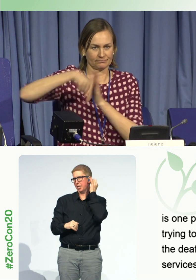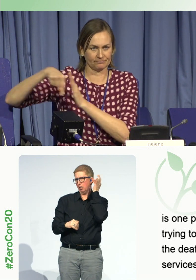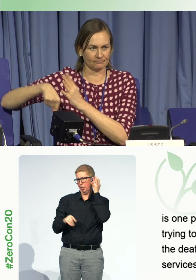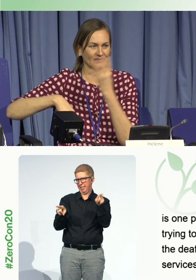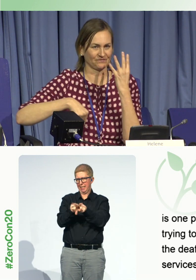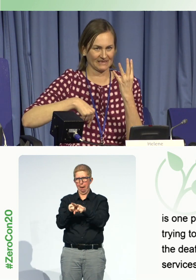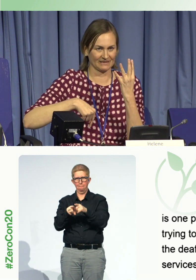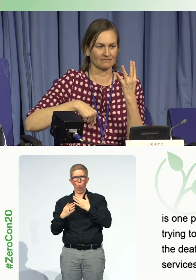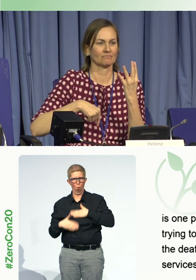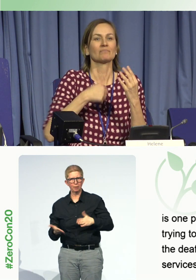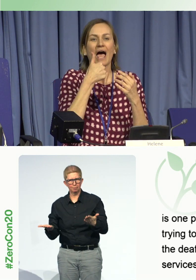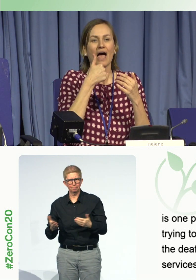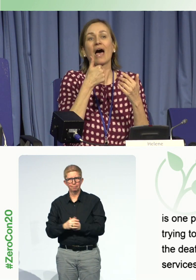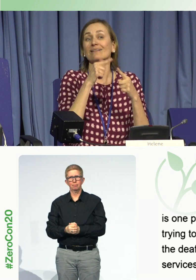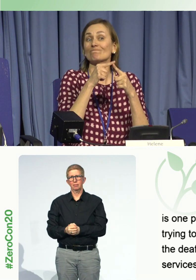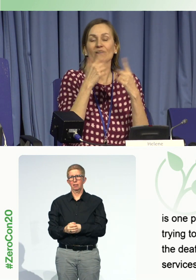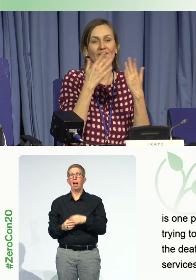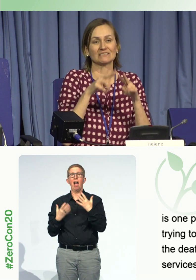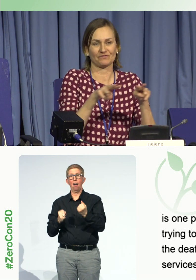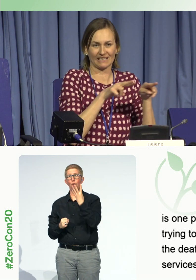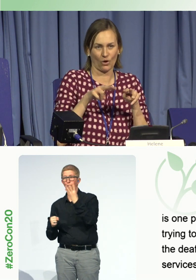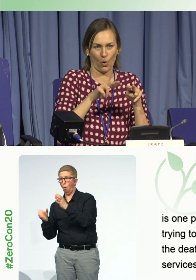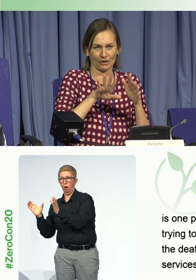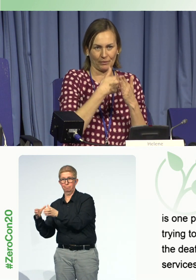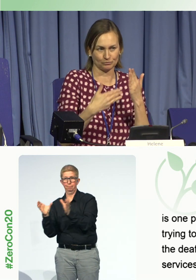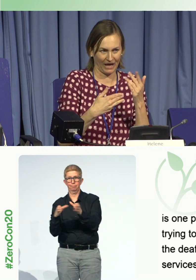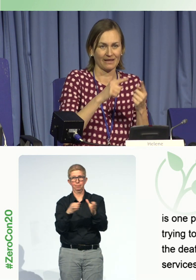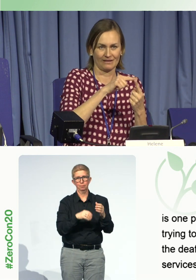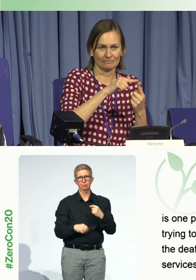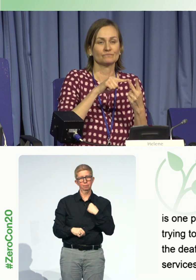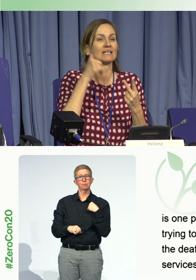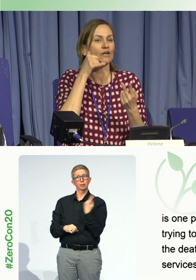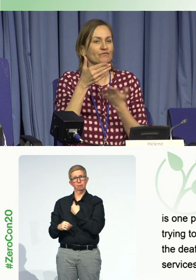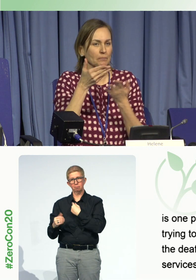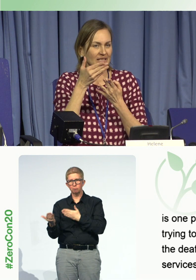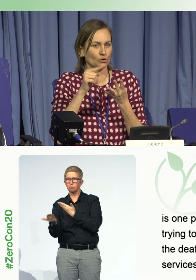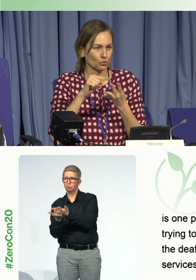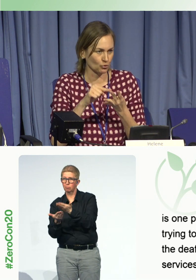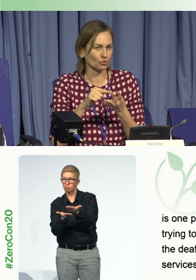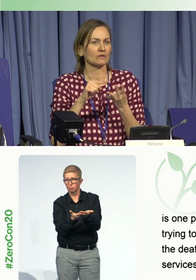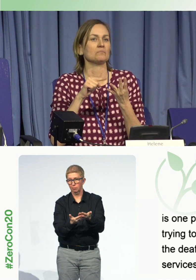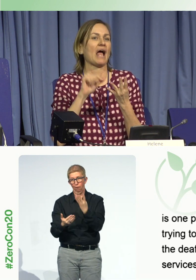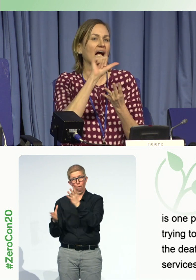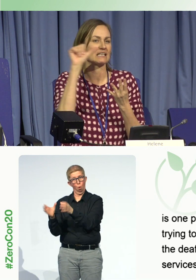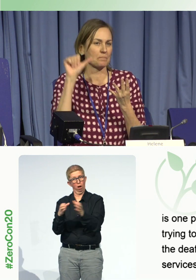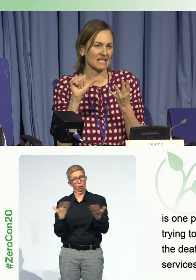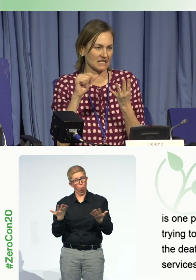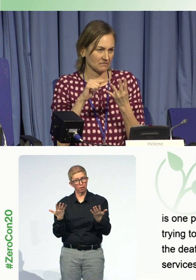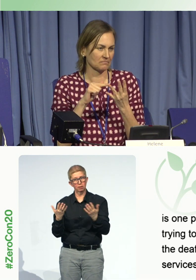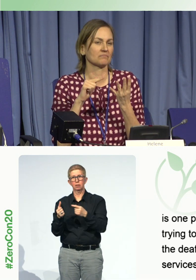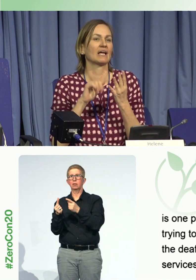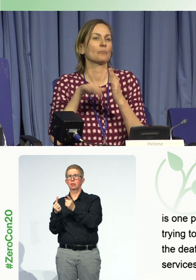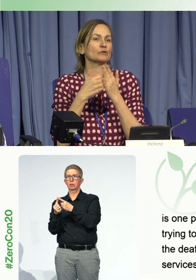There's 4 areas that we cover. The first is a sign language video